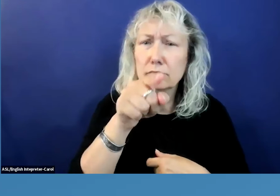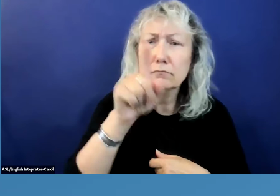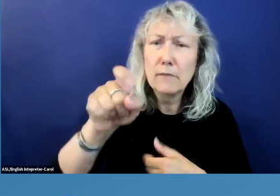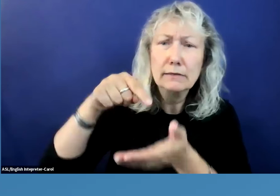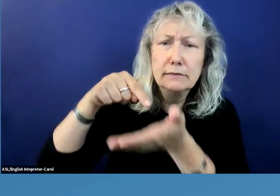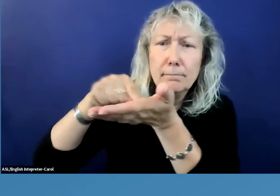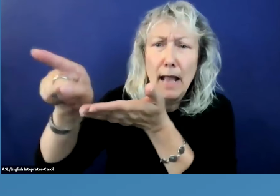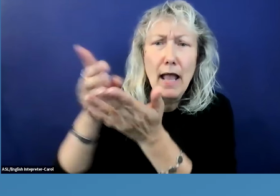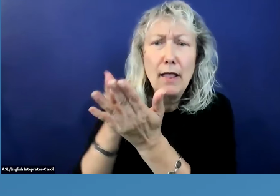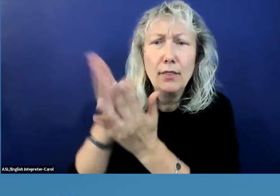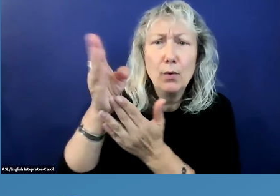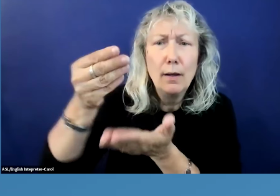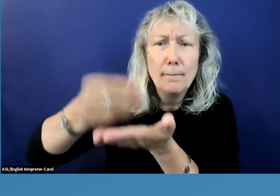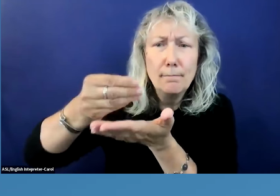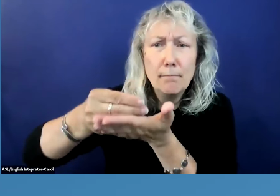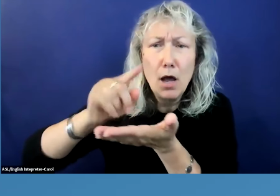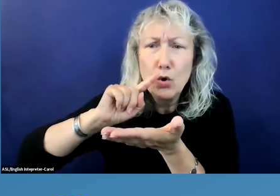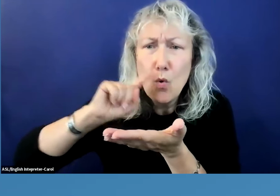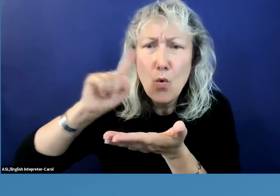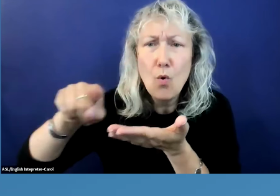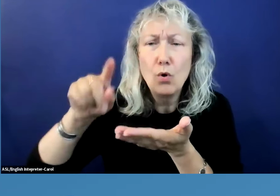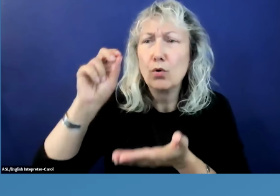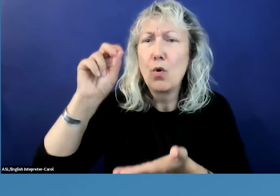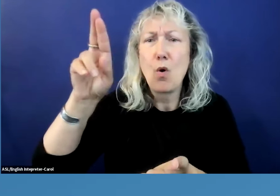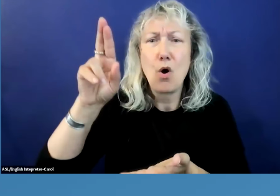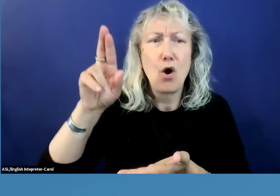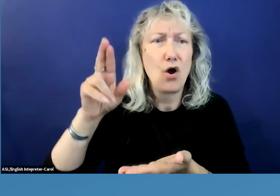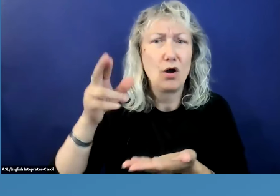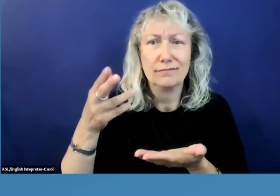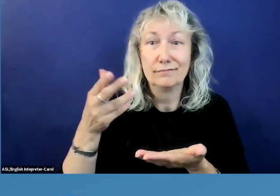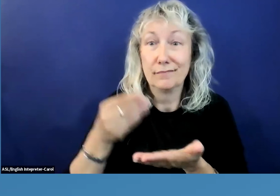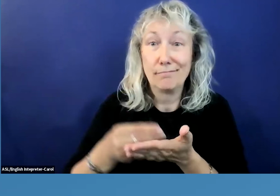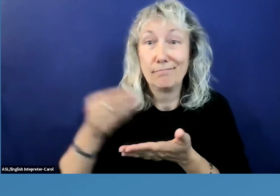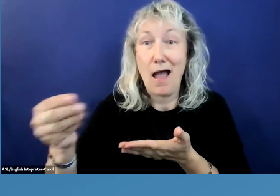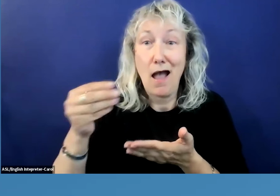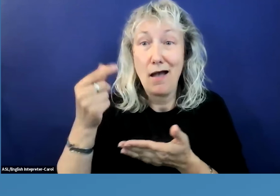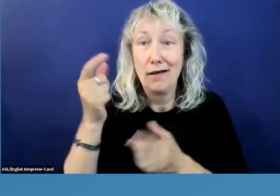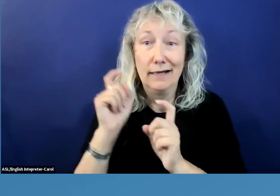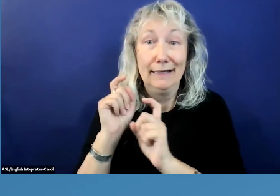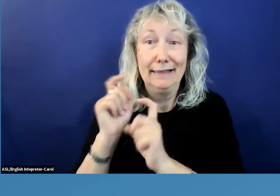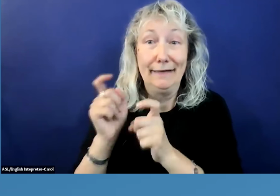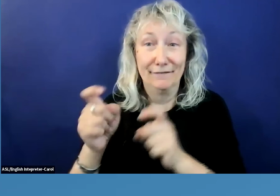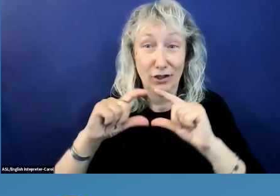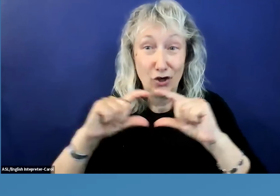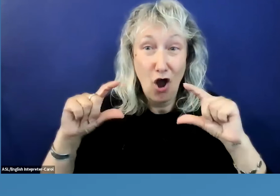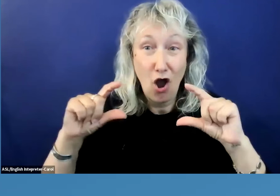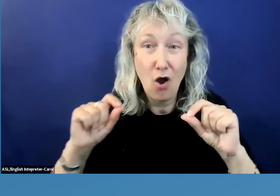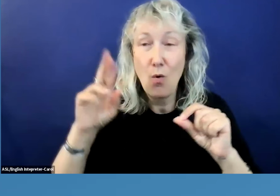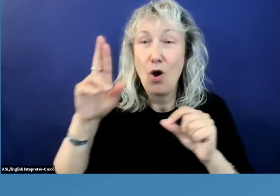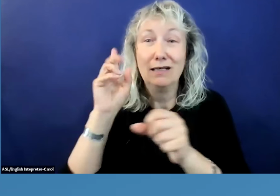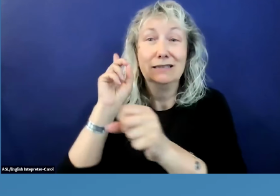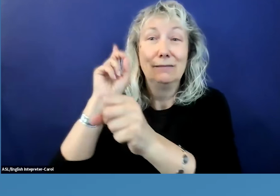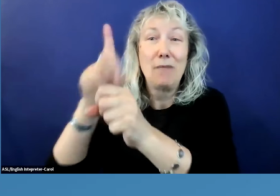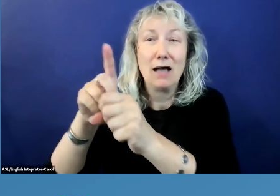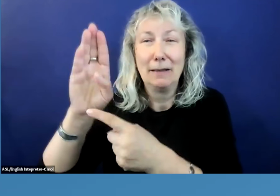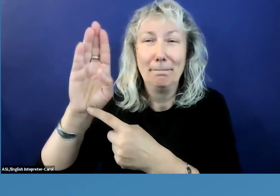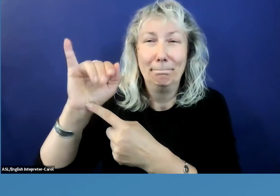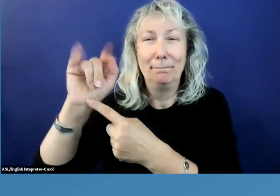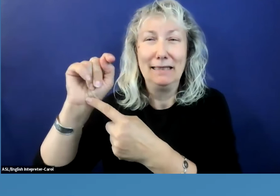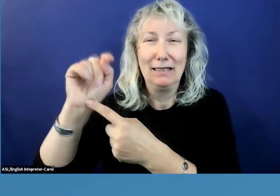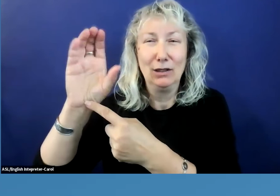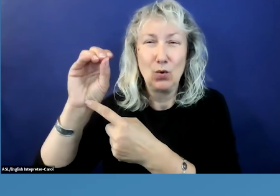order or by sending money, purchasing gift cards or depositing money into a Bitcoin